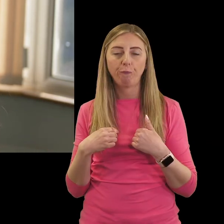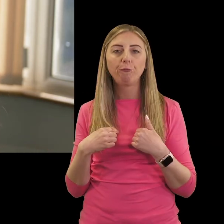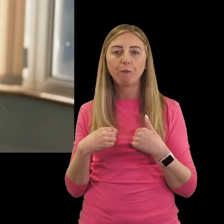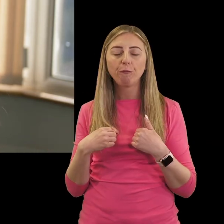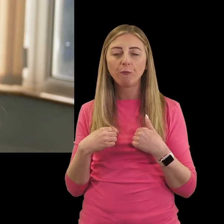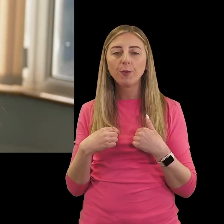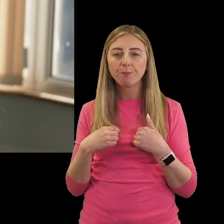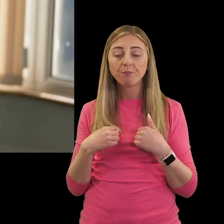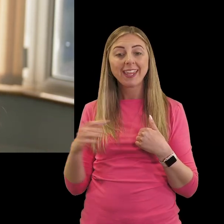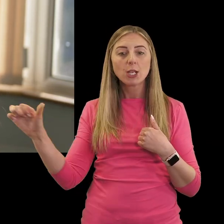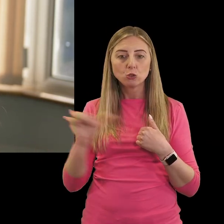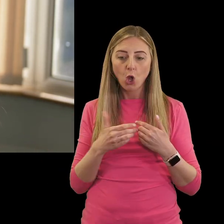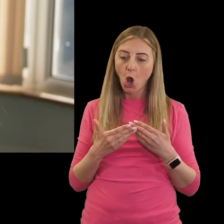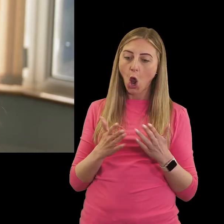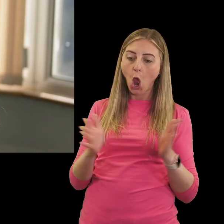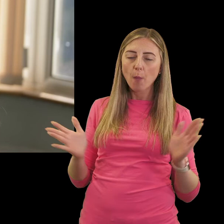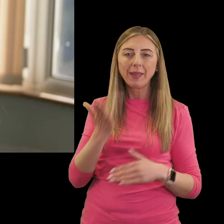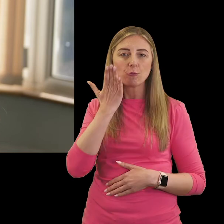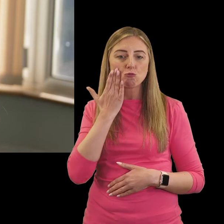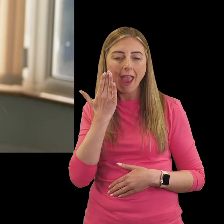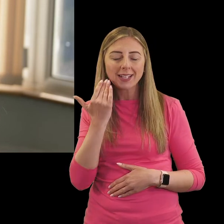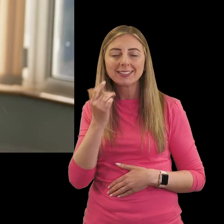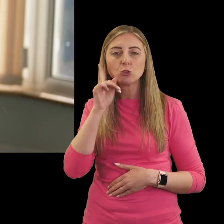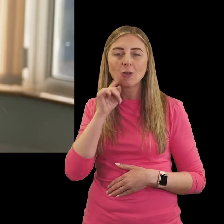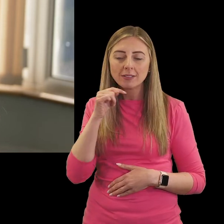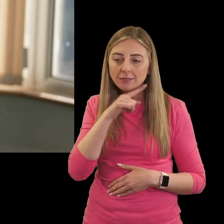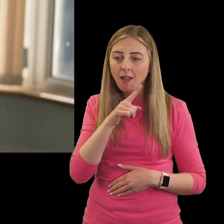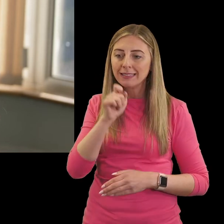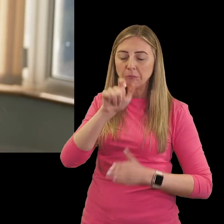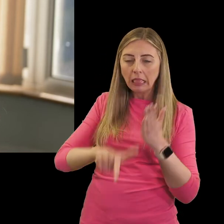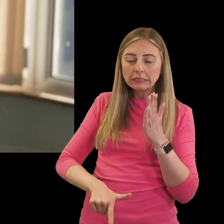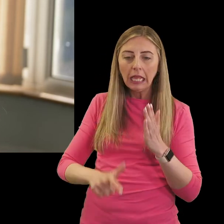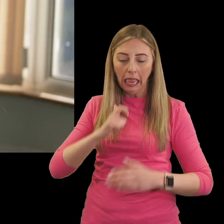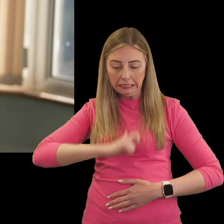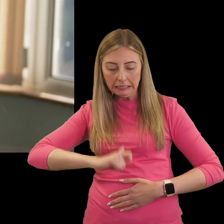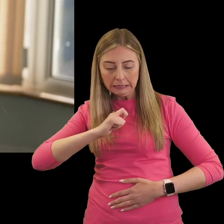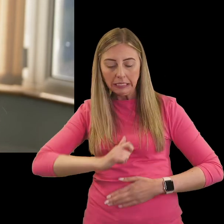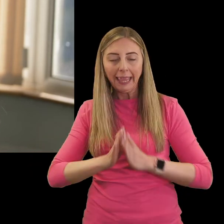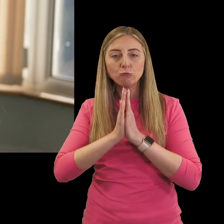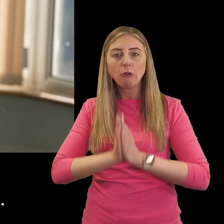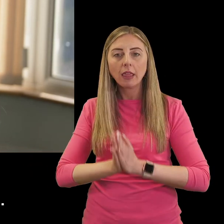have been really open about race, gender, disability, identity, religion.